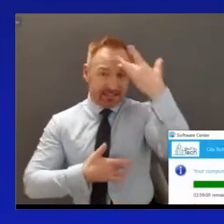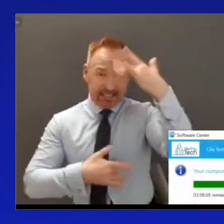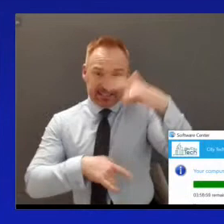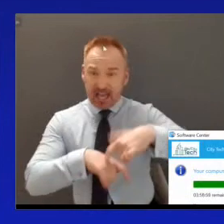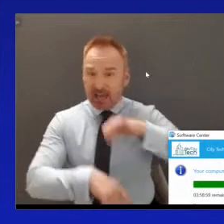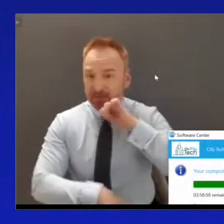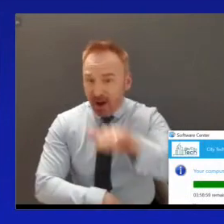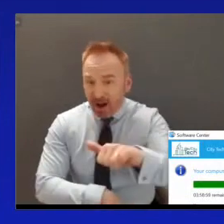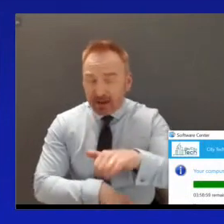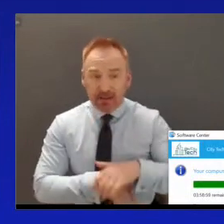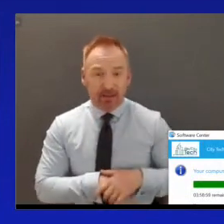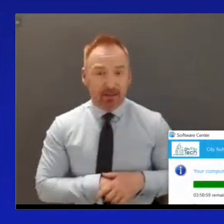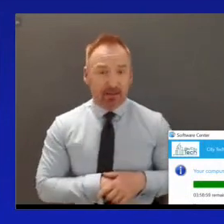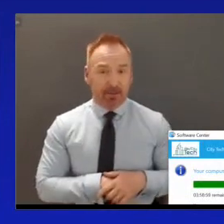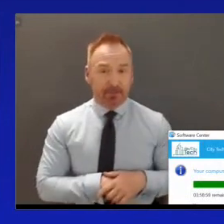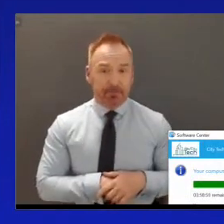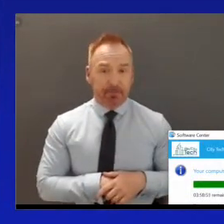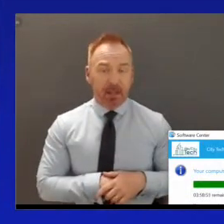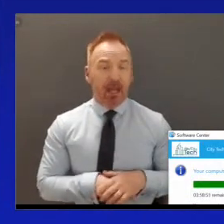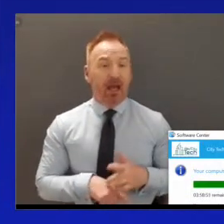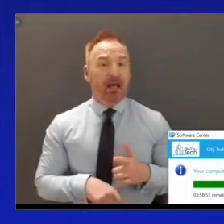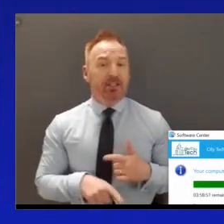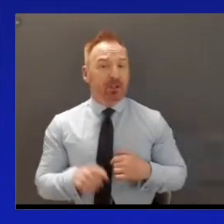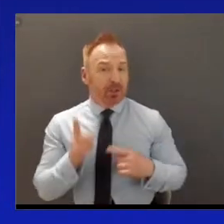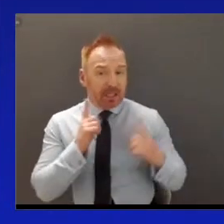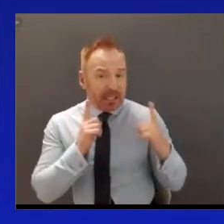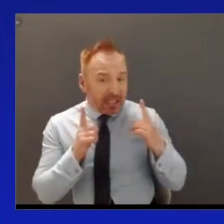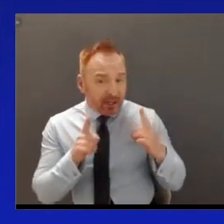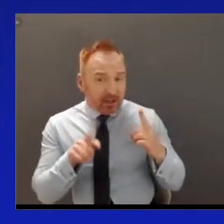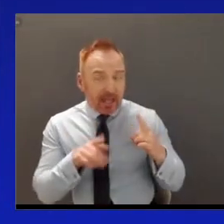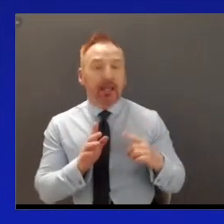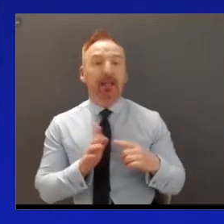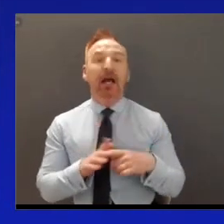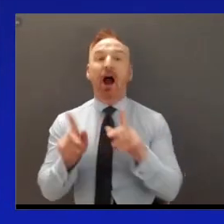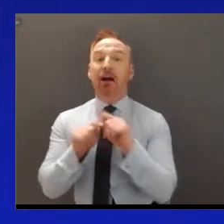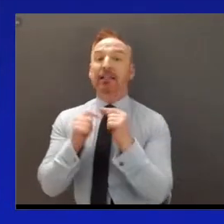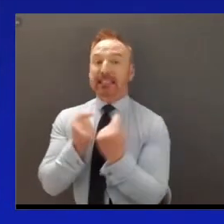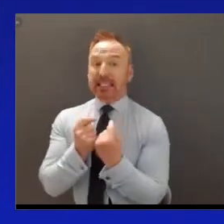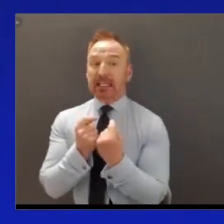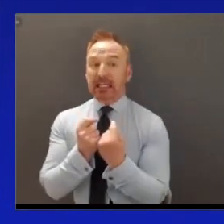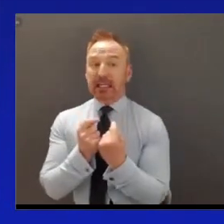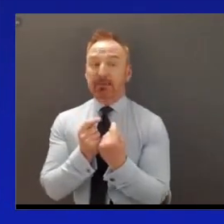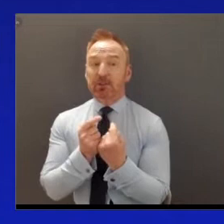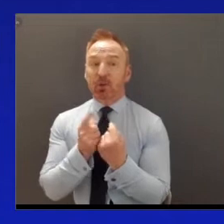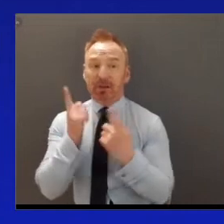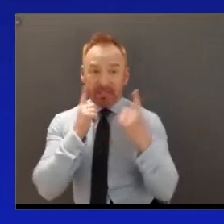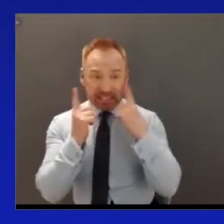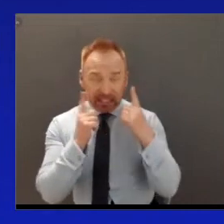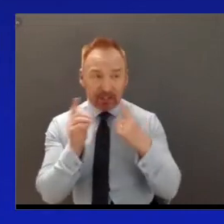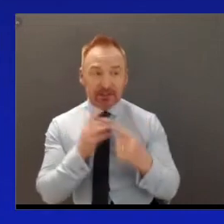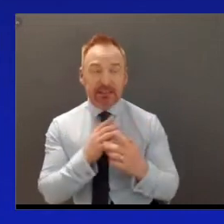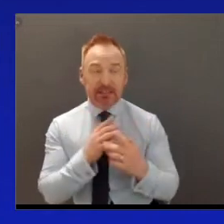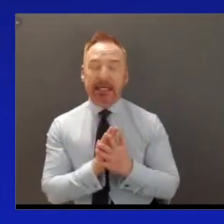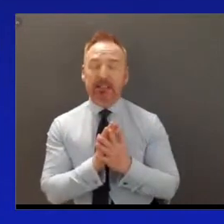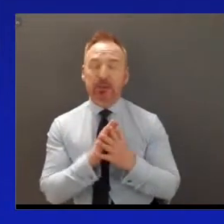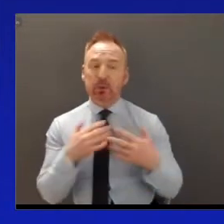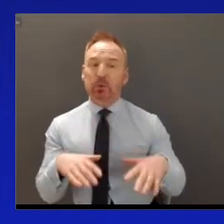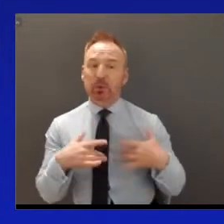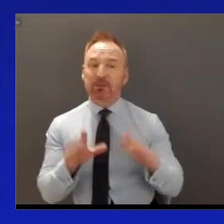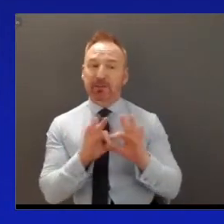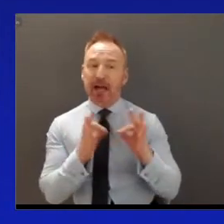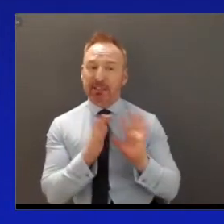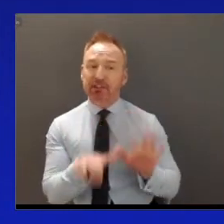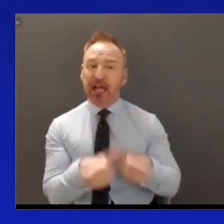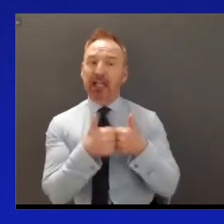team days? definitely, yeah, our team definitely hears about situations that are very challenging for families, where they are